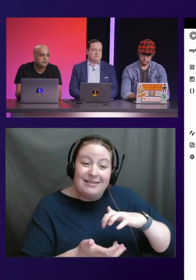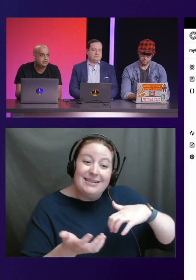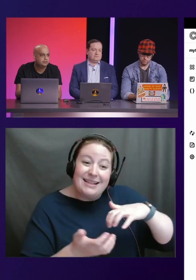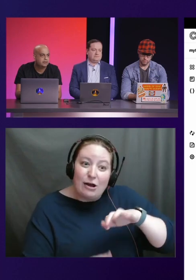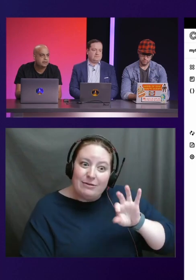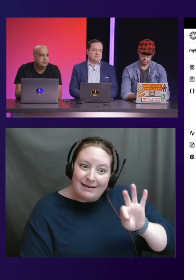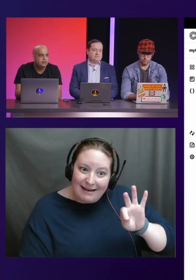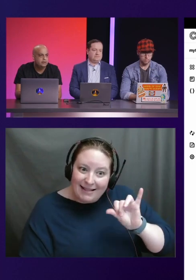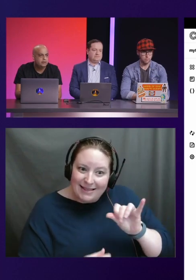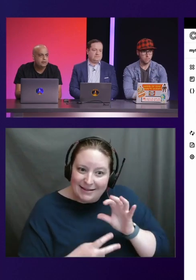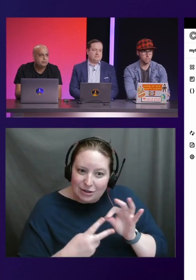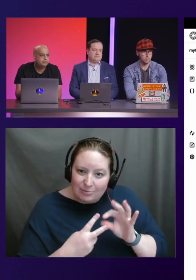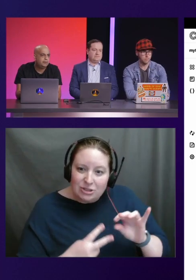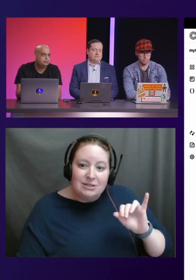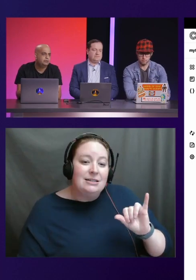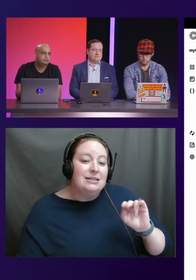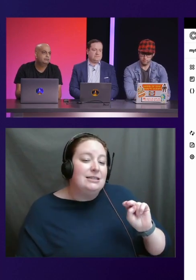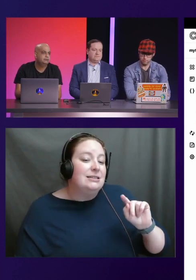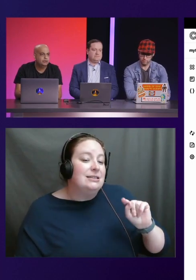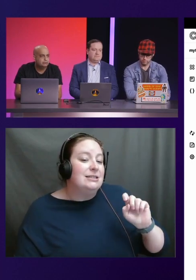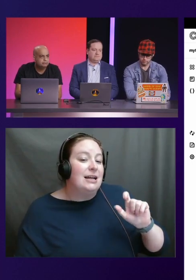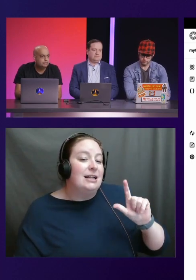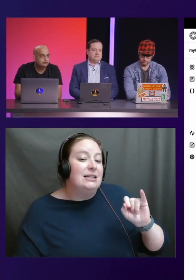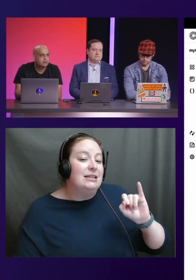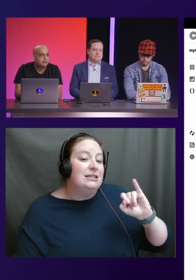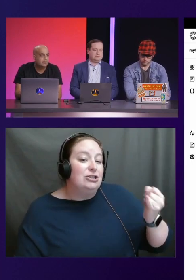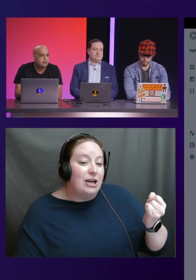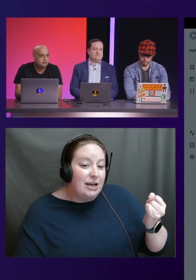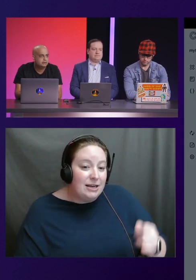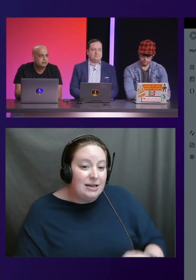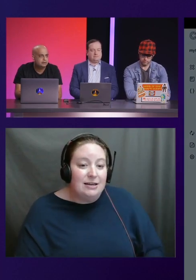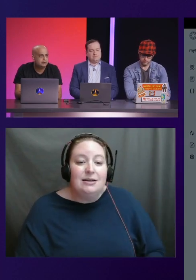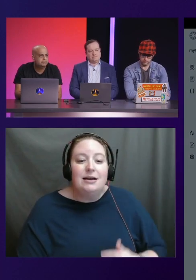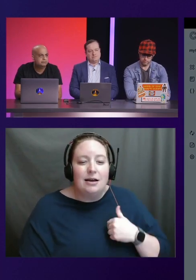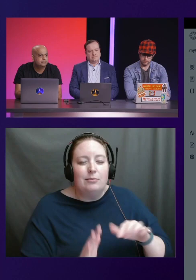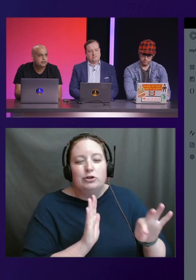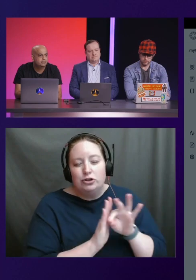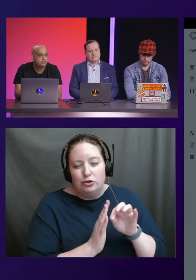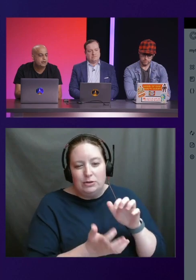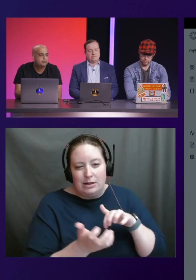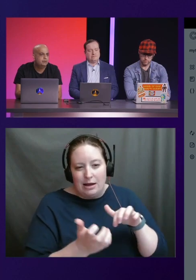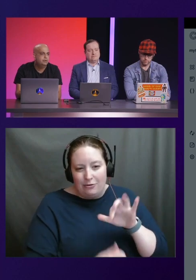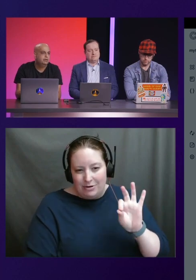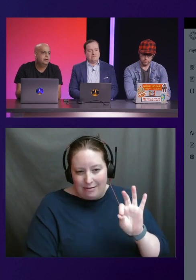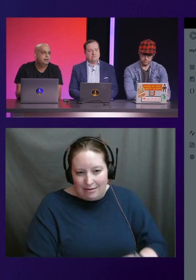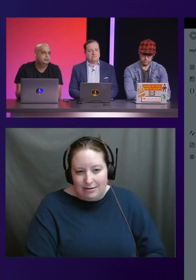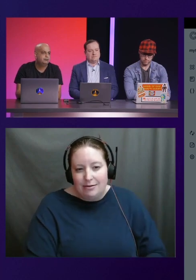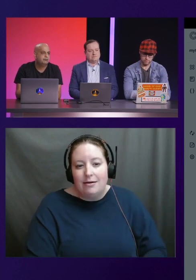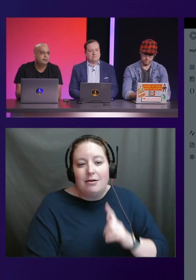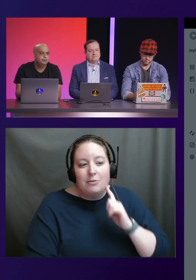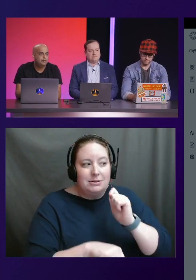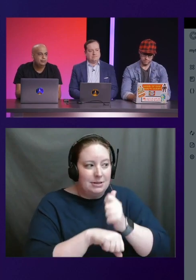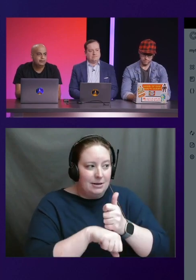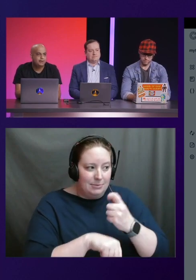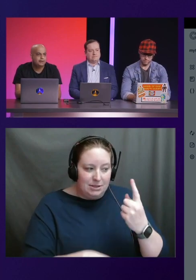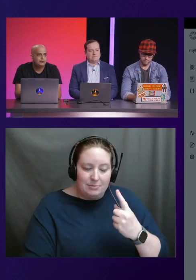there, IntelliJ. I'm just gonna choose Cloud9. Set something up. I'm new, but hey, I know I